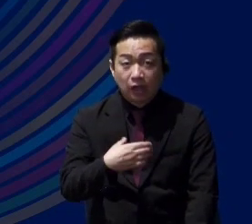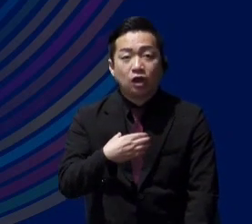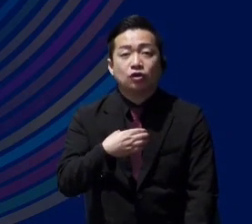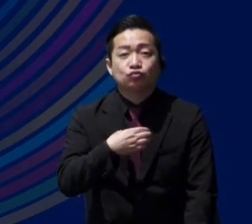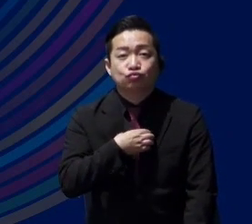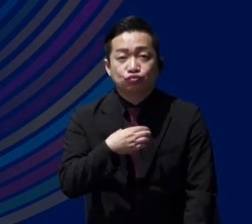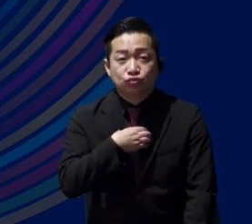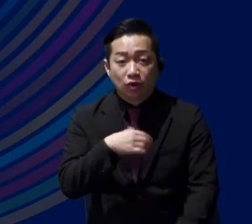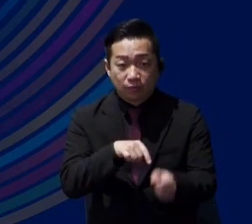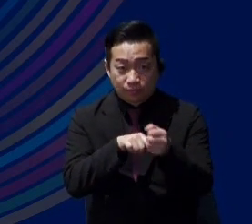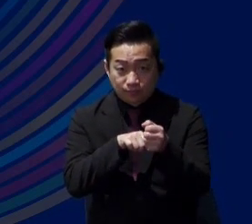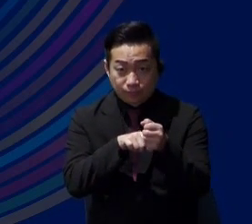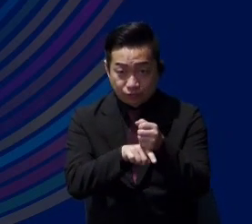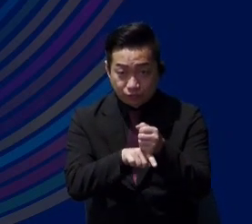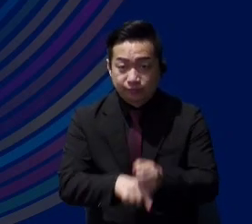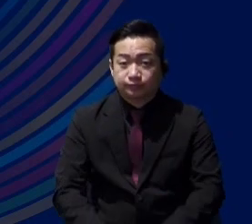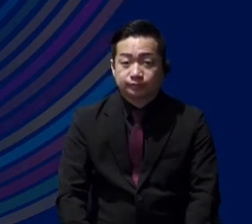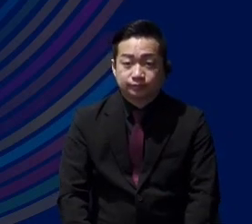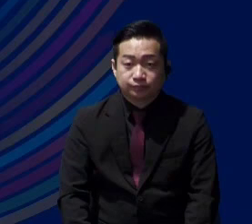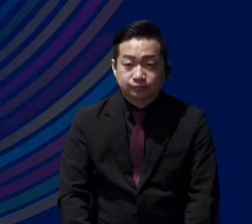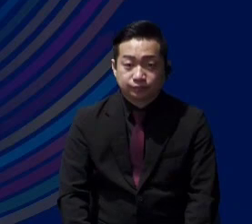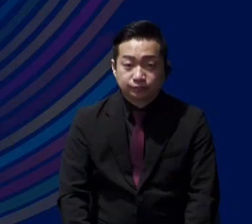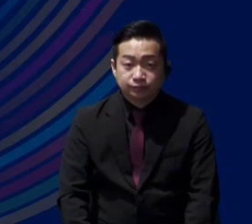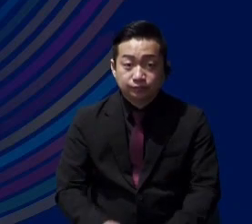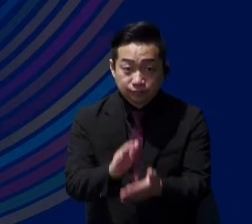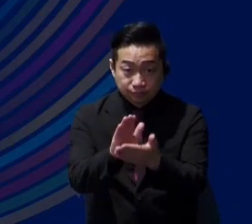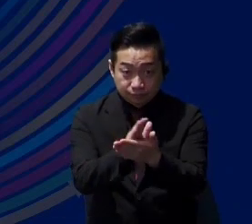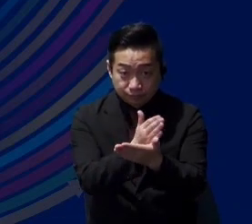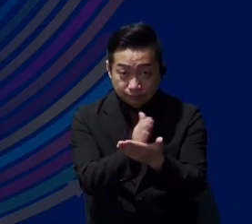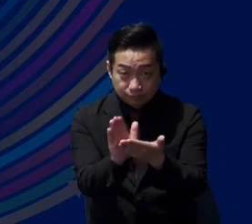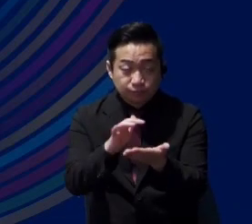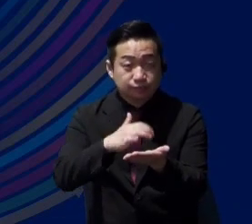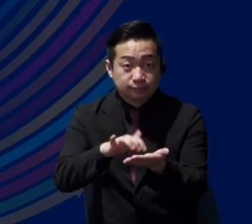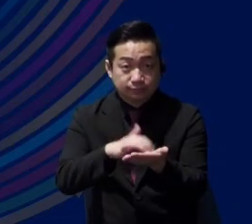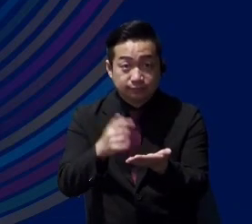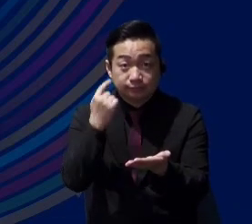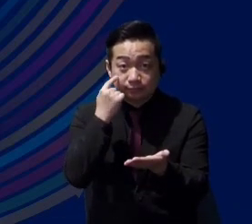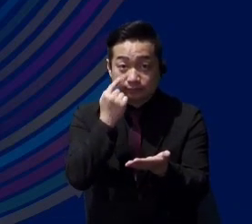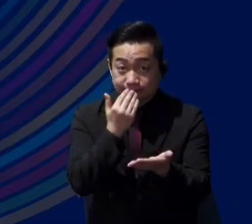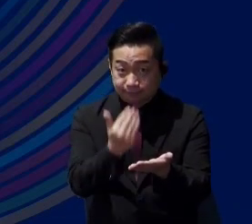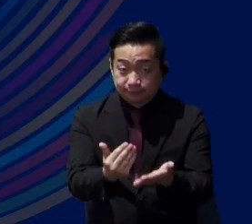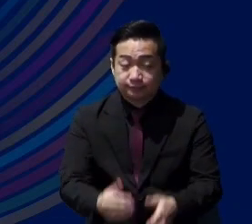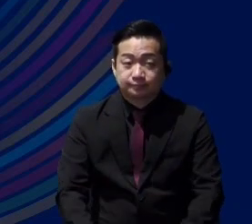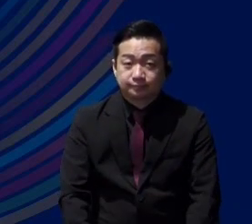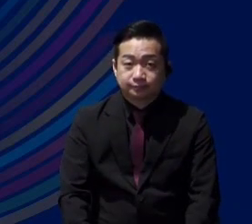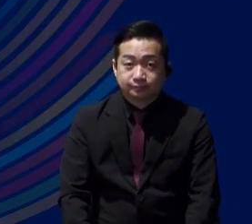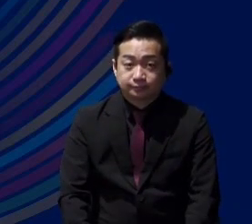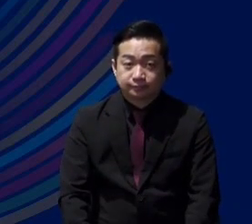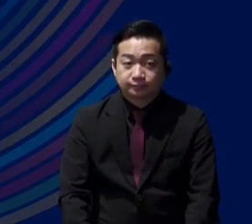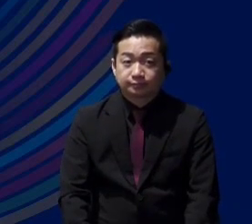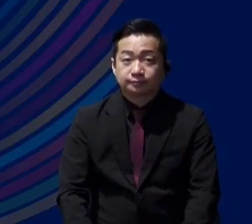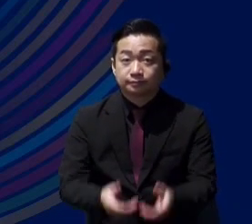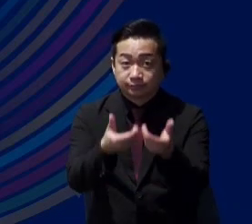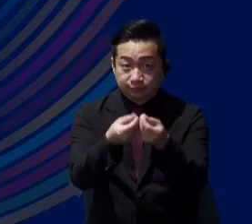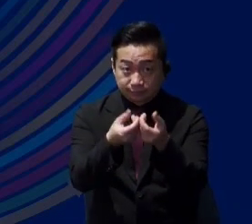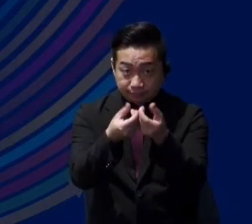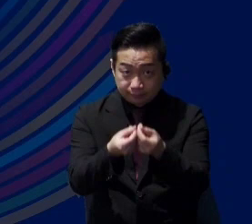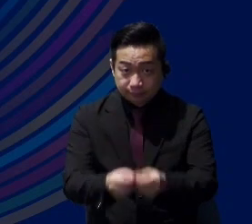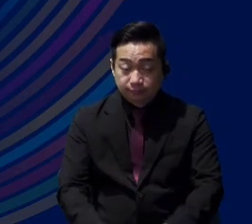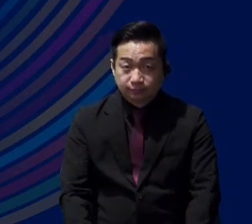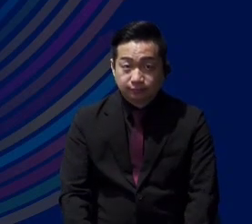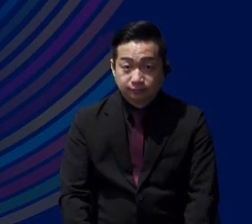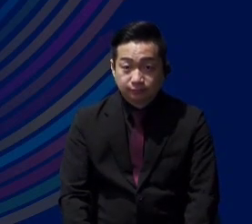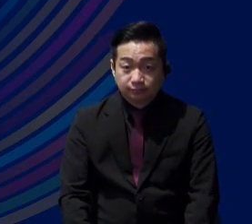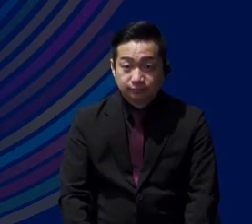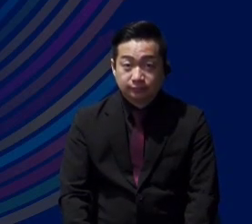deaths in liver cancer we can assign to the alcohol? How many percent